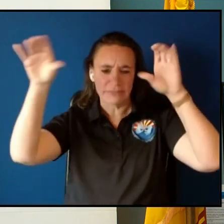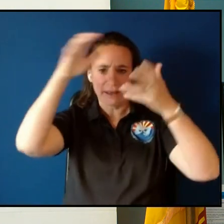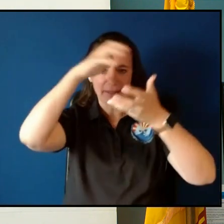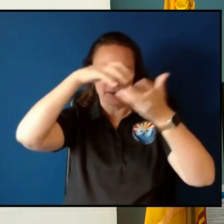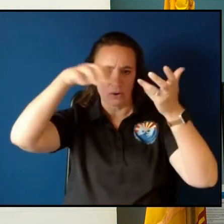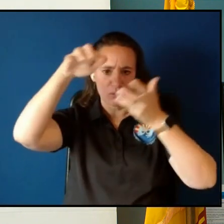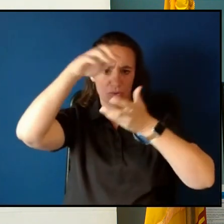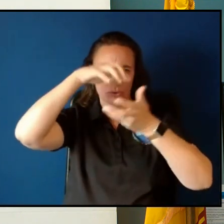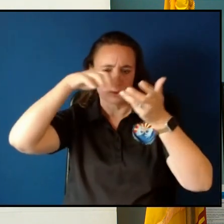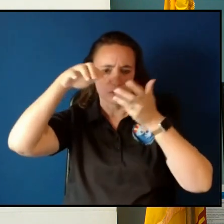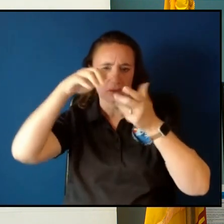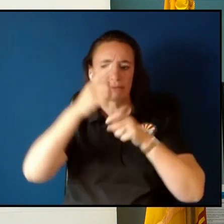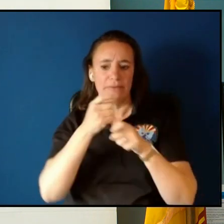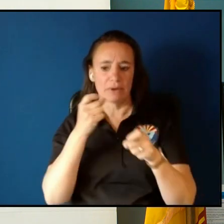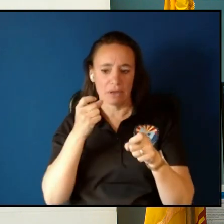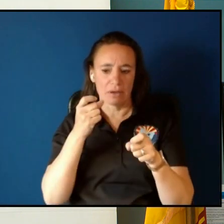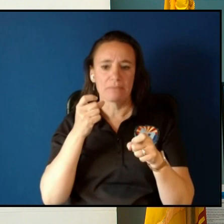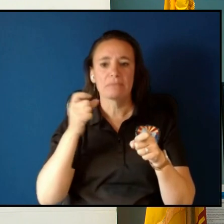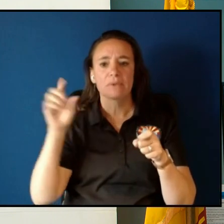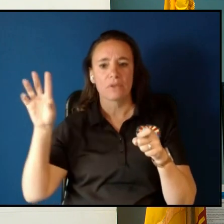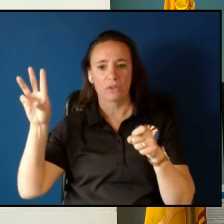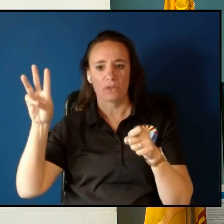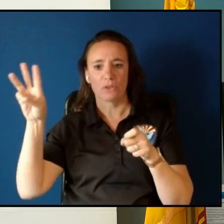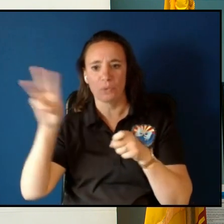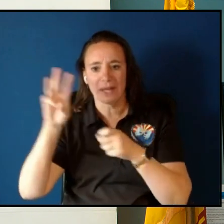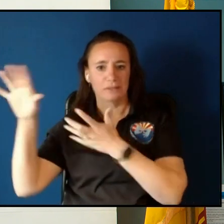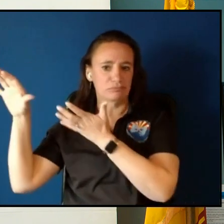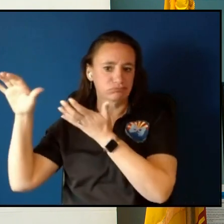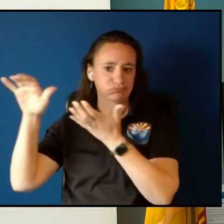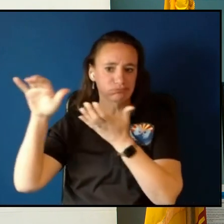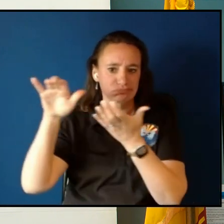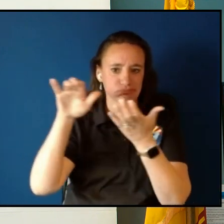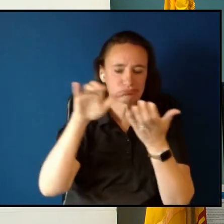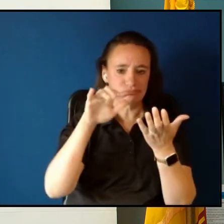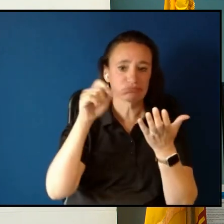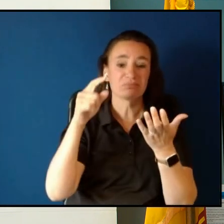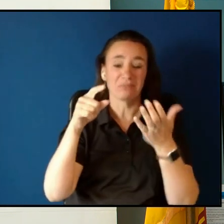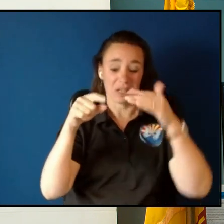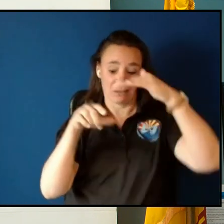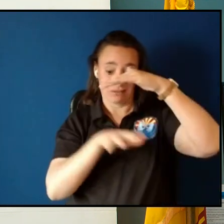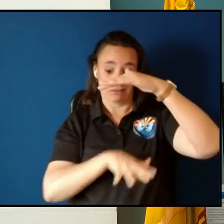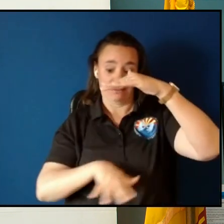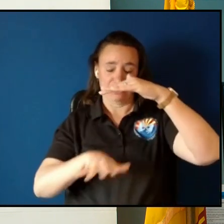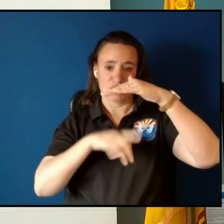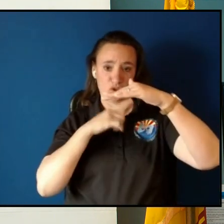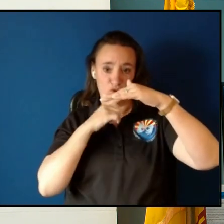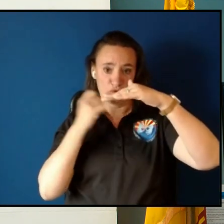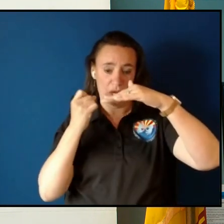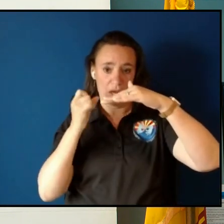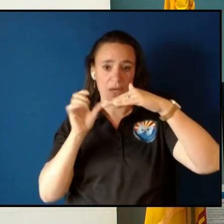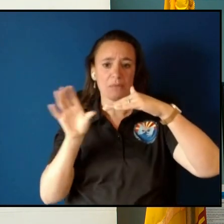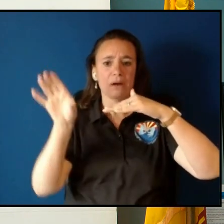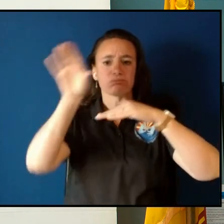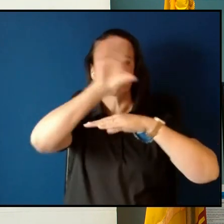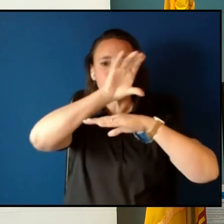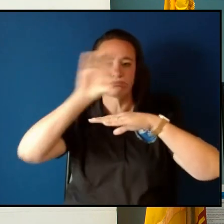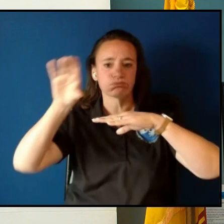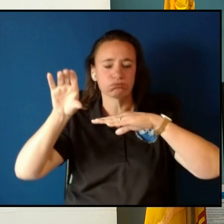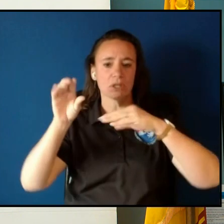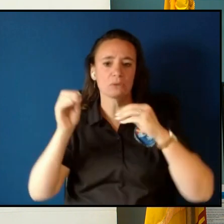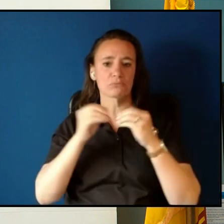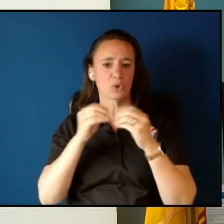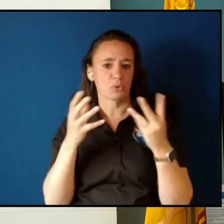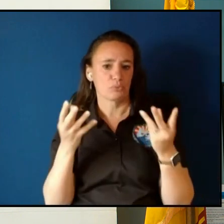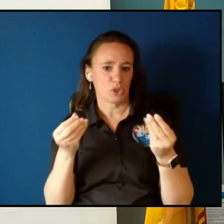the area. What you don't know here is that the lower levels are quite dry, but aloft we have some of that moisture. It's just going to give us